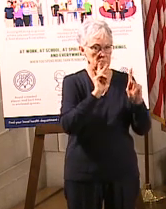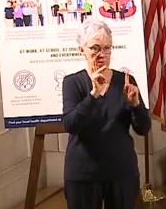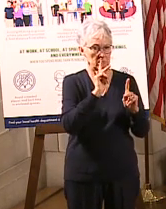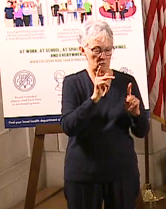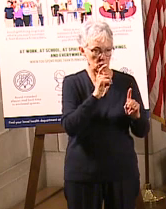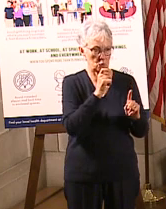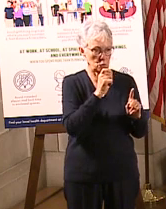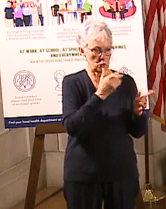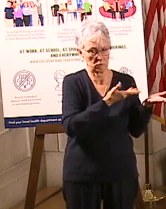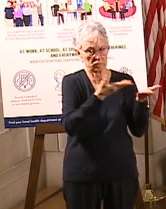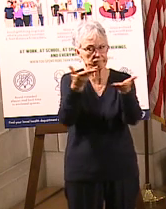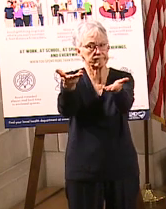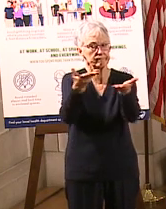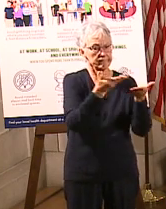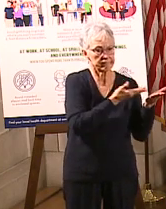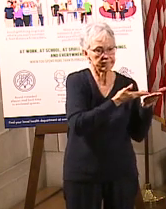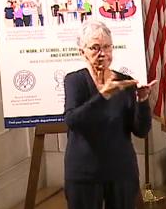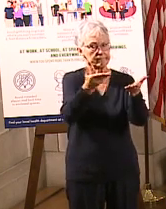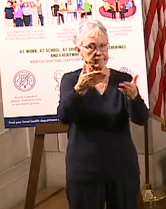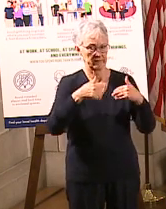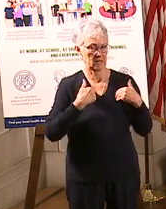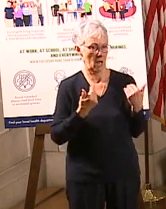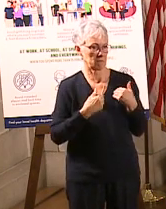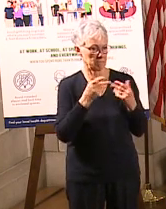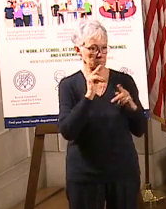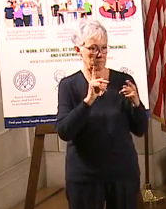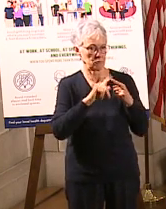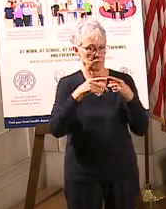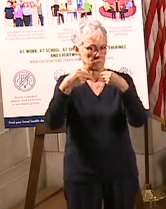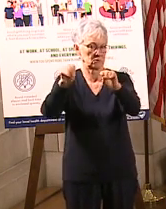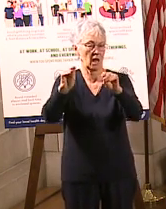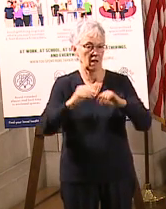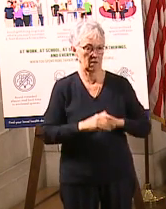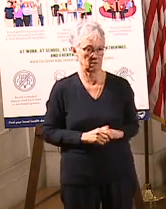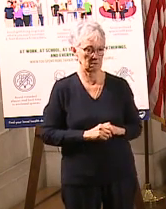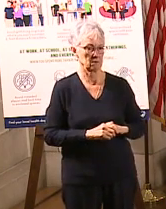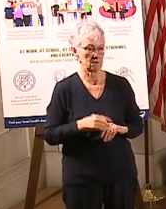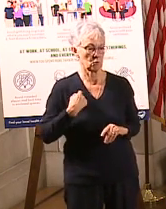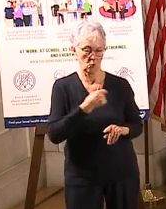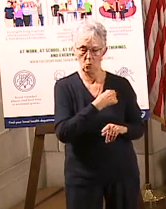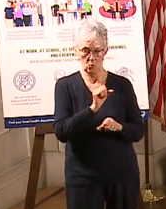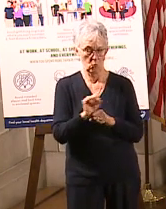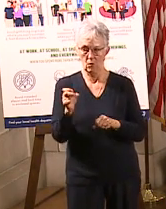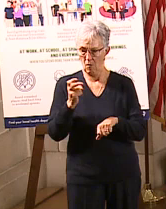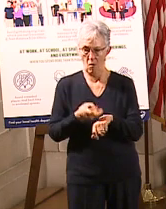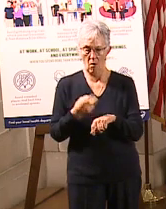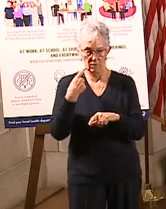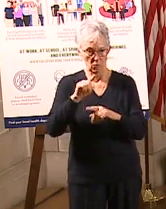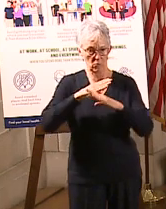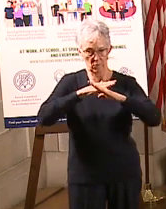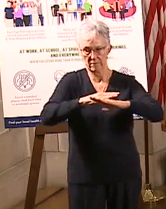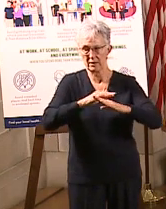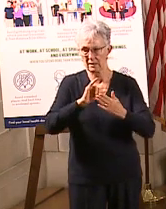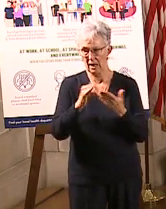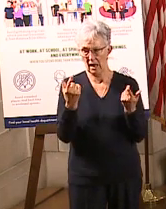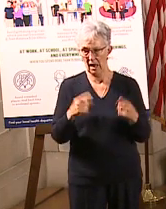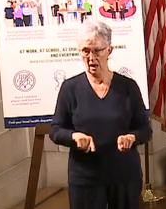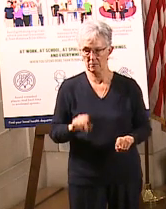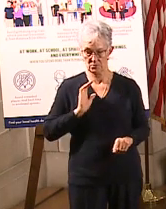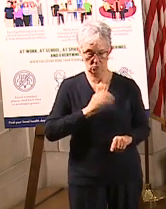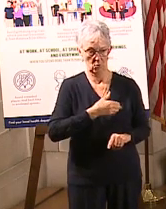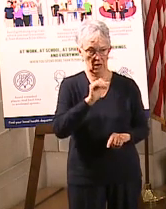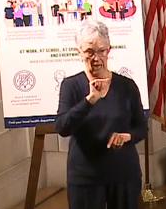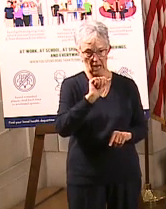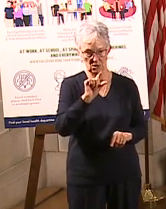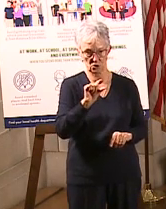been working to be able to raise awareness, to strengthen our laws, to be able to combat human trafficking here. And the Attorney General is going to come up and say